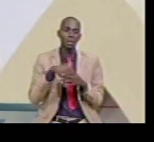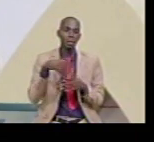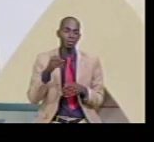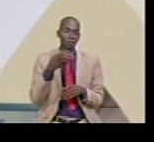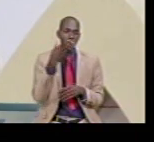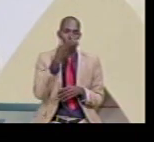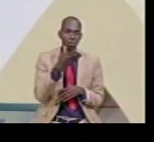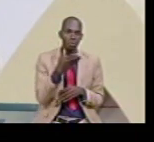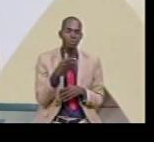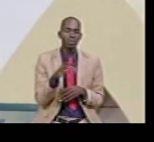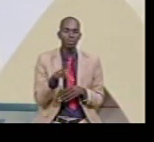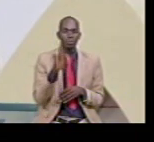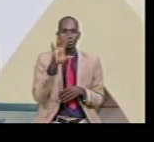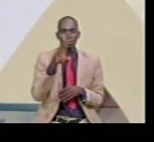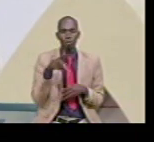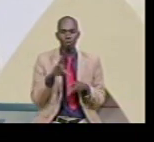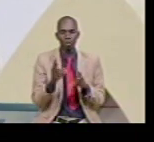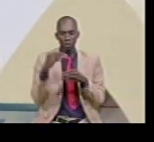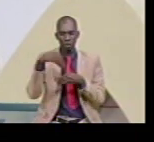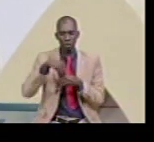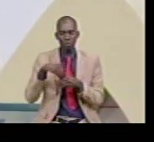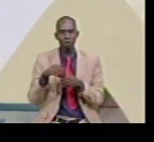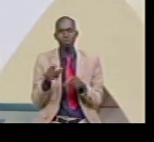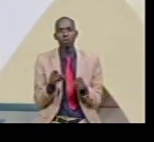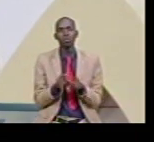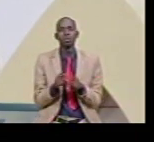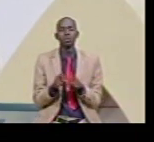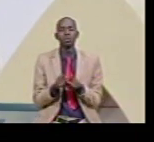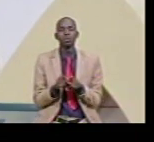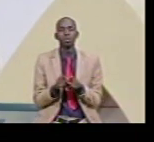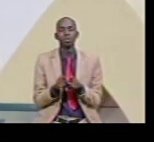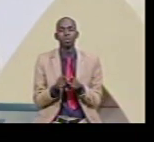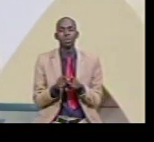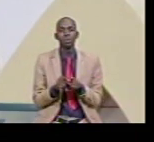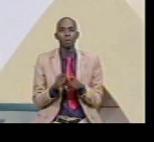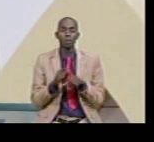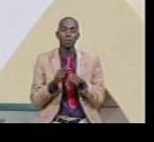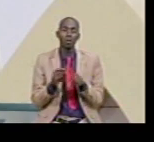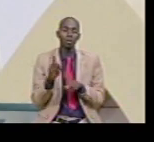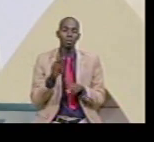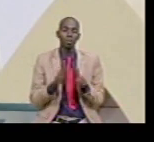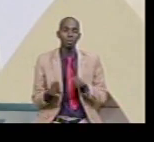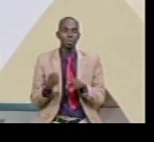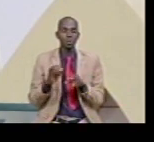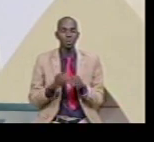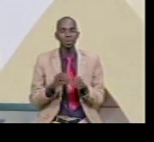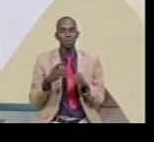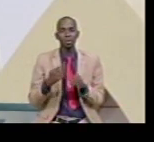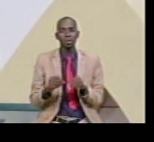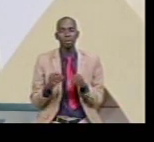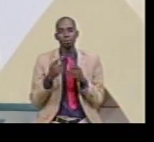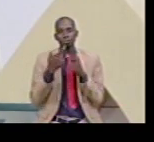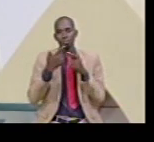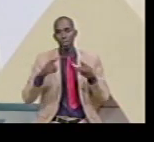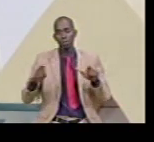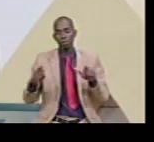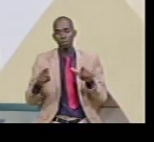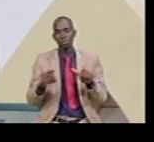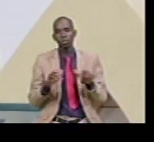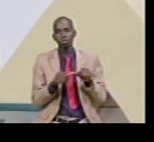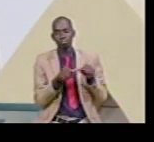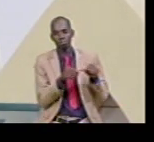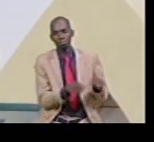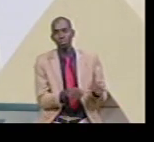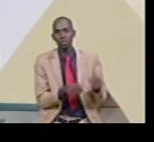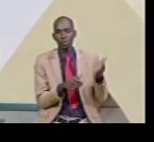in. Except those that are in the languages should remain in the language, and our language leaders will know how to take